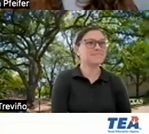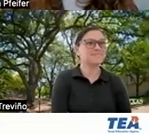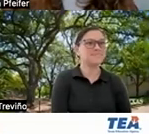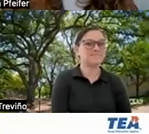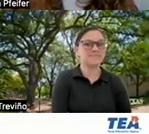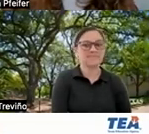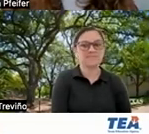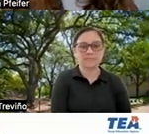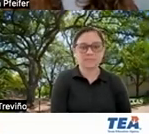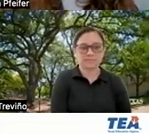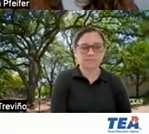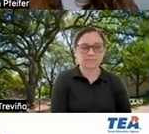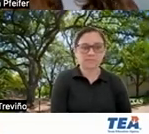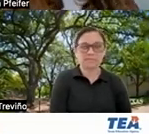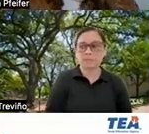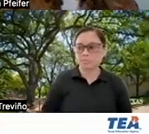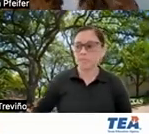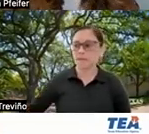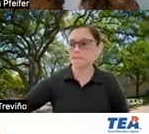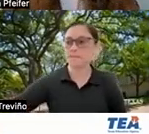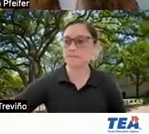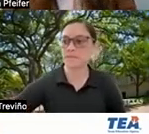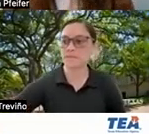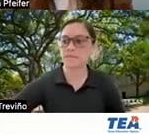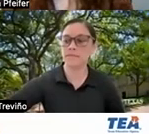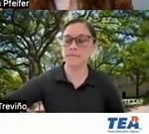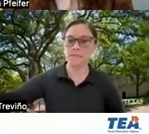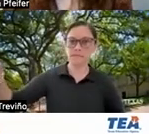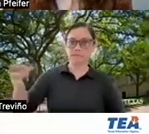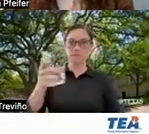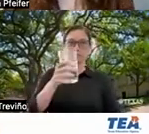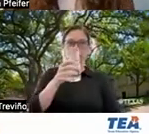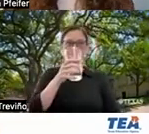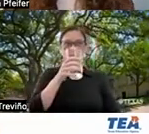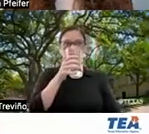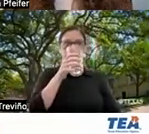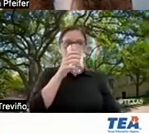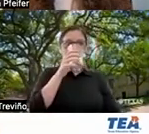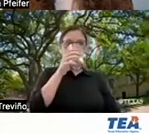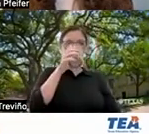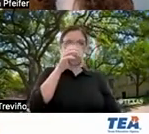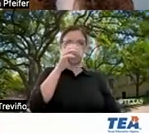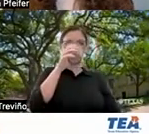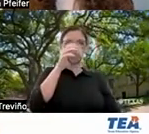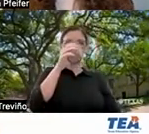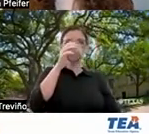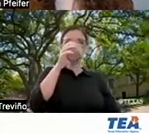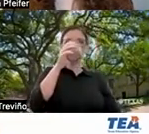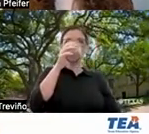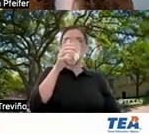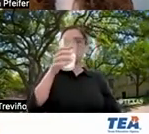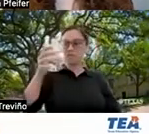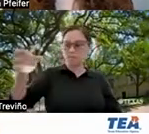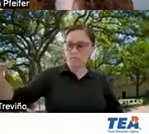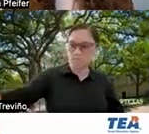in this process. It's important to fully define what we mean when we talk about these things. And so